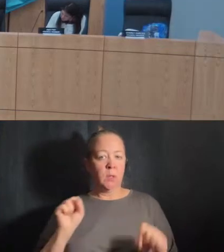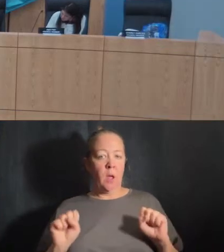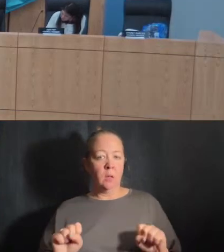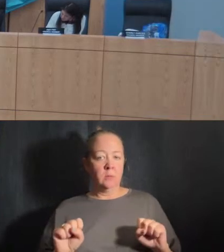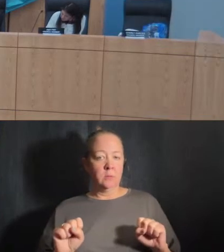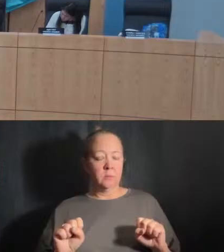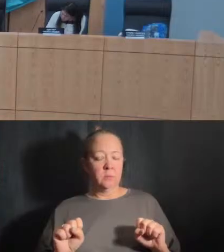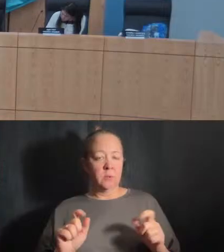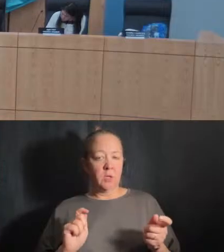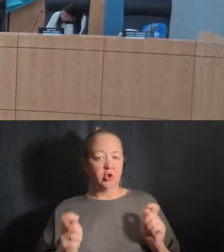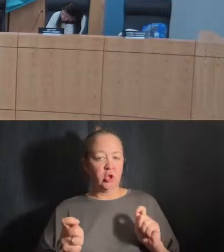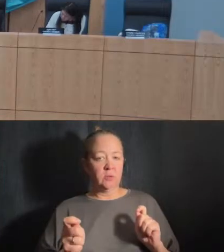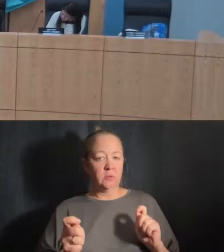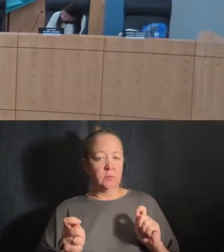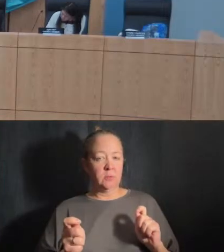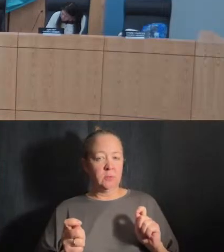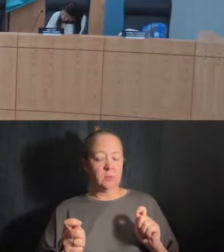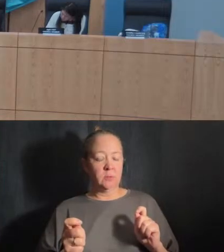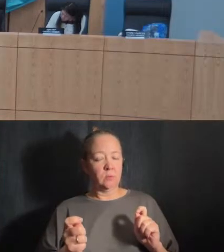adjust it slightly.